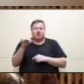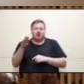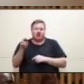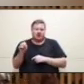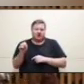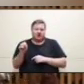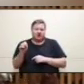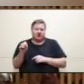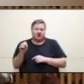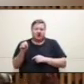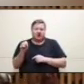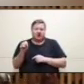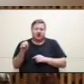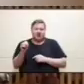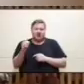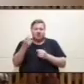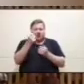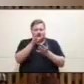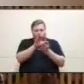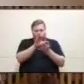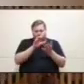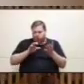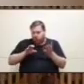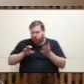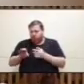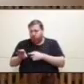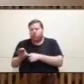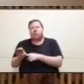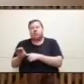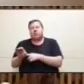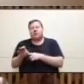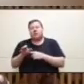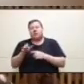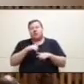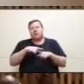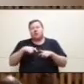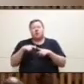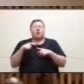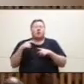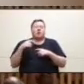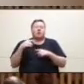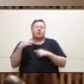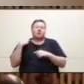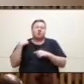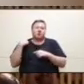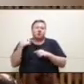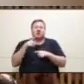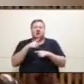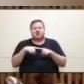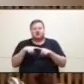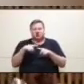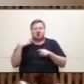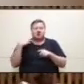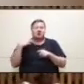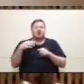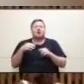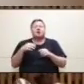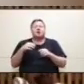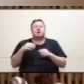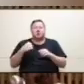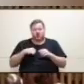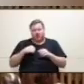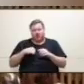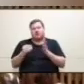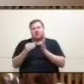that has been pledged by the local municipalities and the district municipality, and are currently now